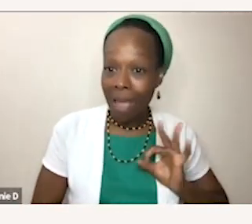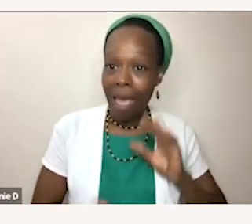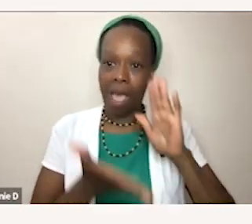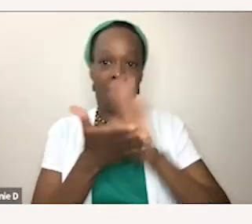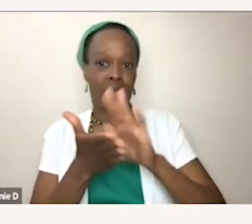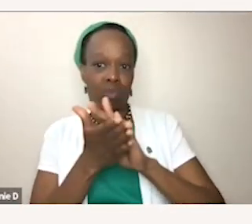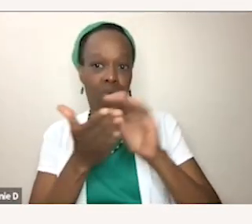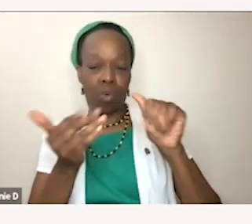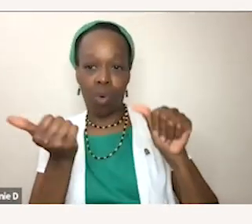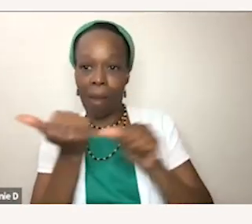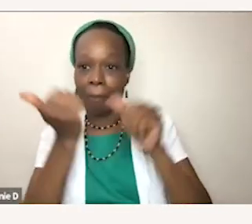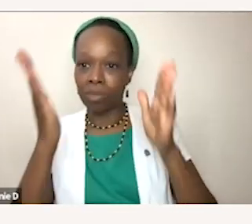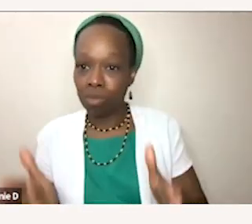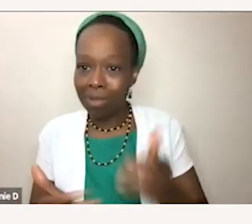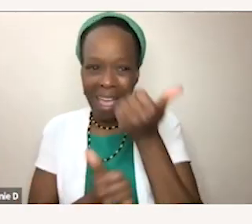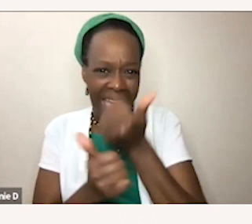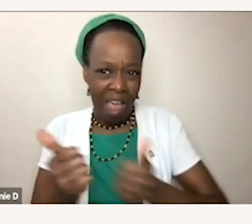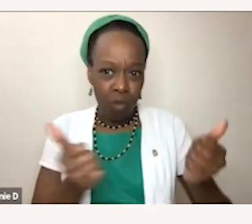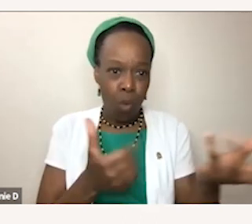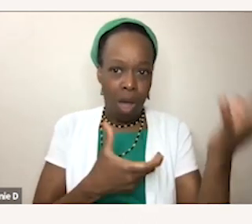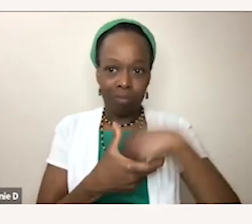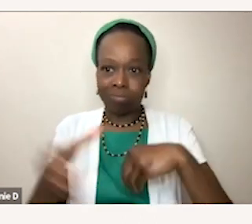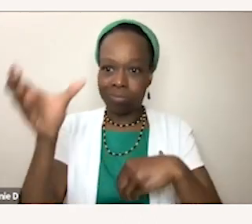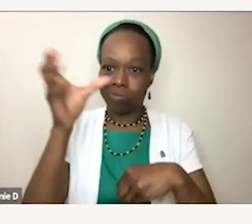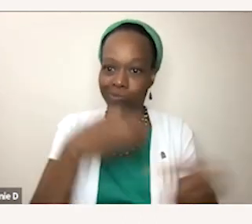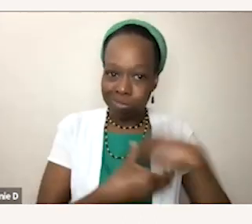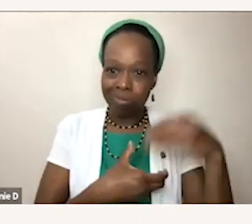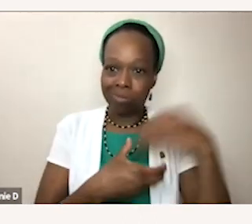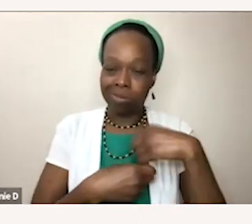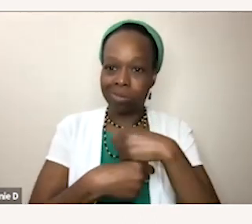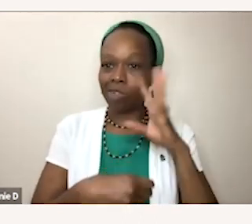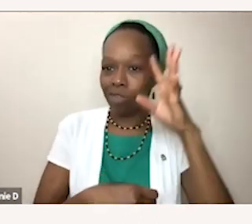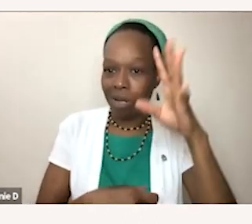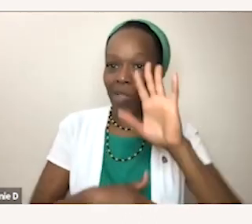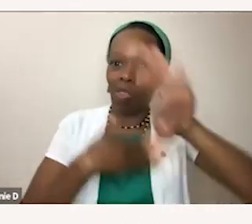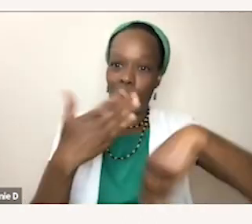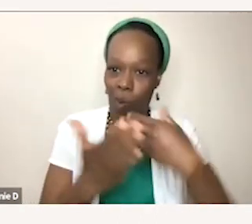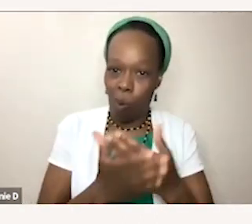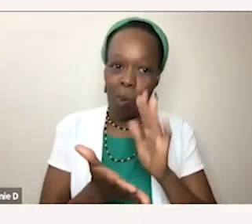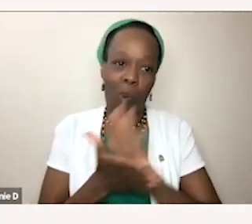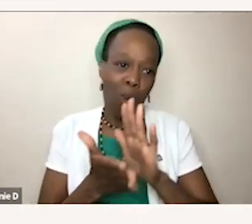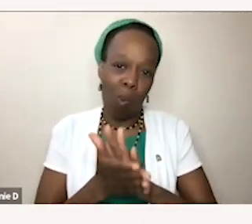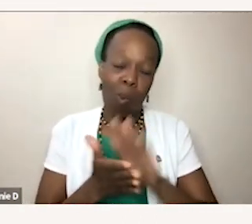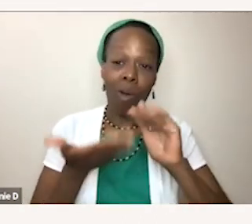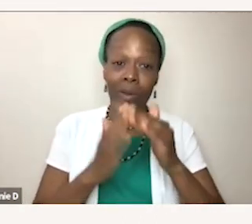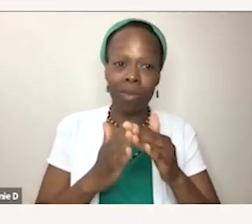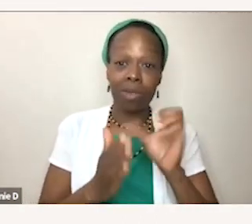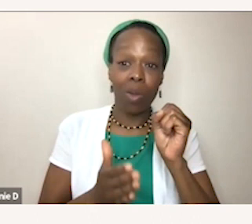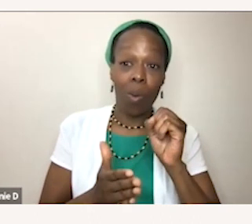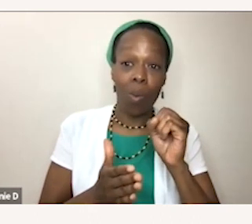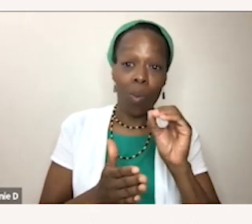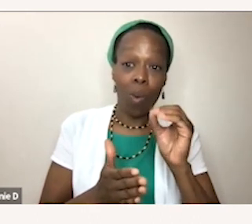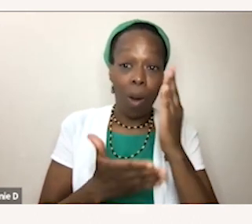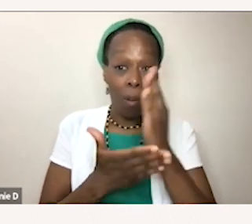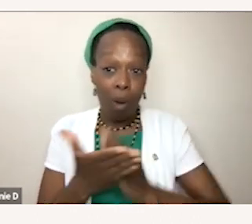and everyone involved that makes up the school community as a whole. So part one of this is that